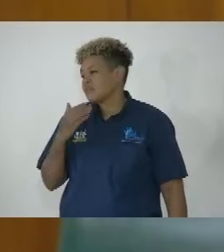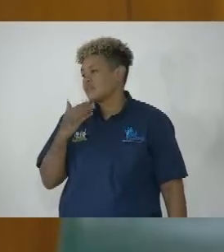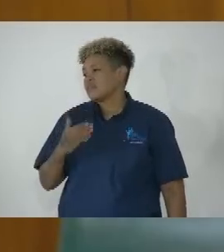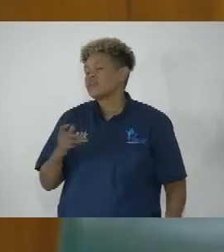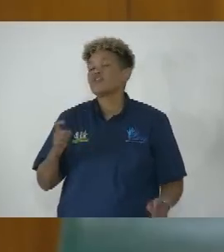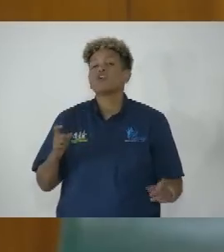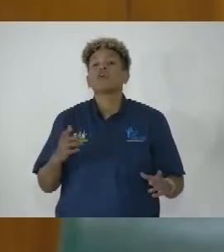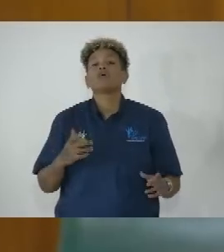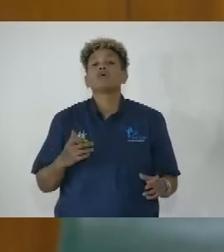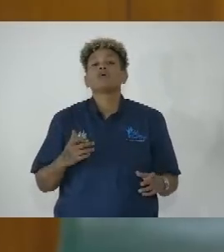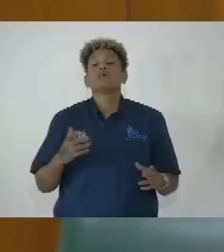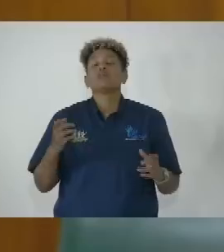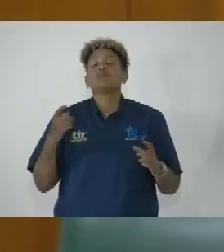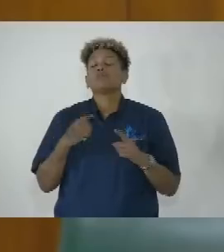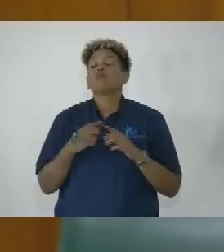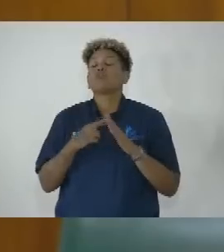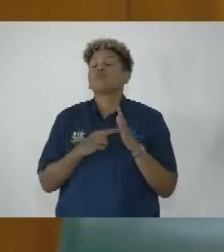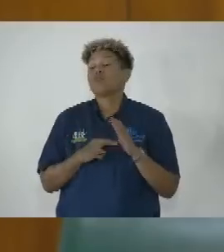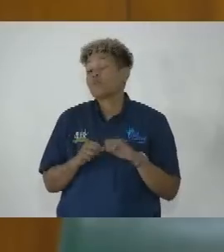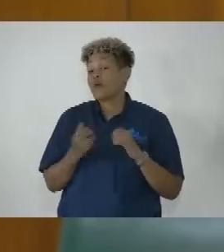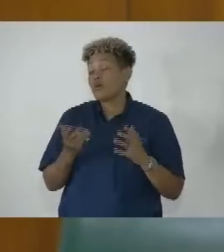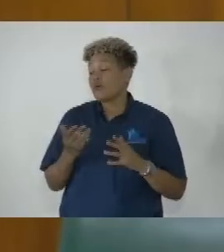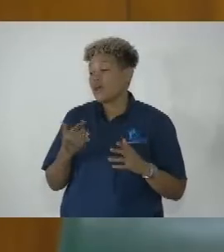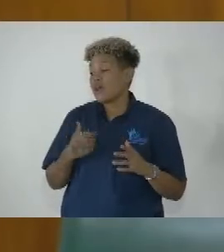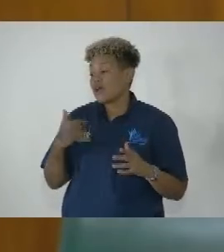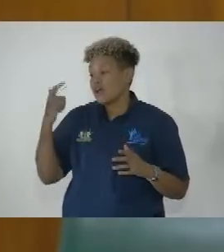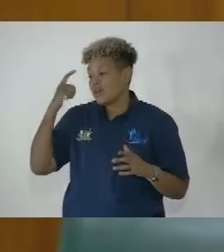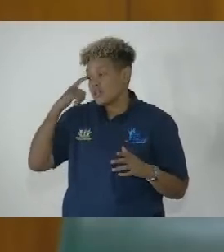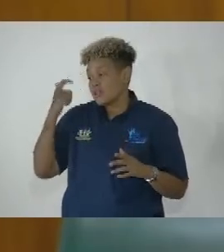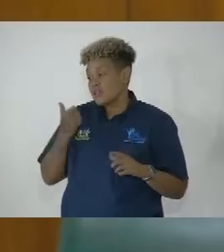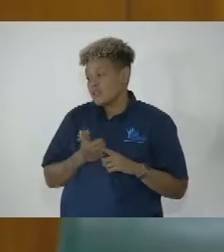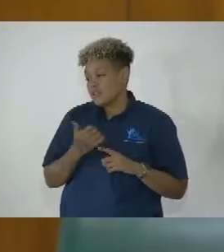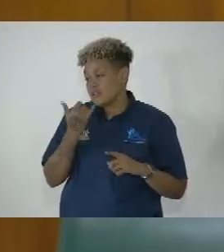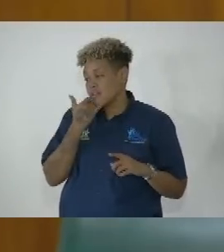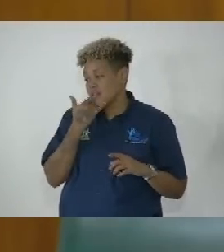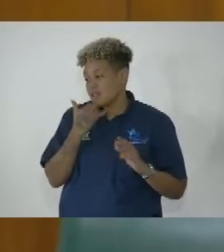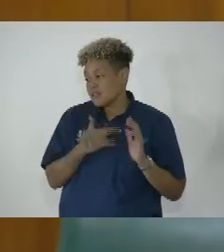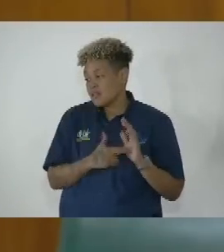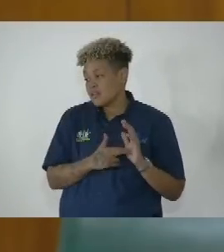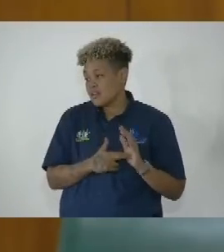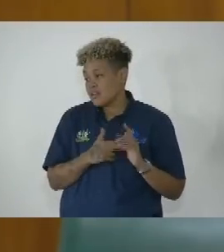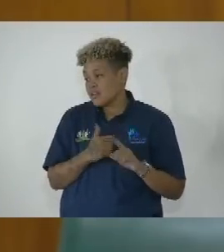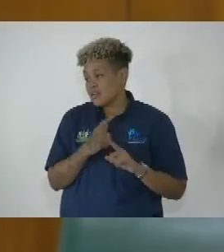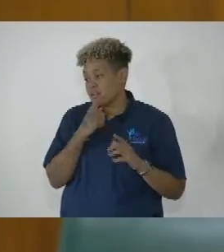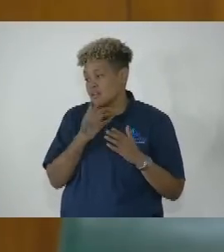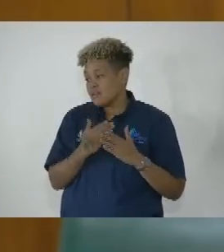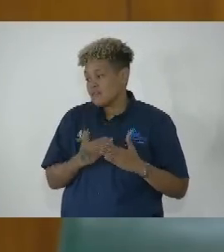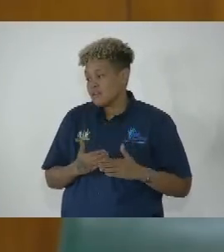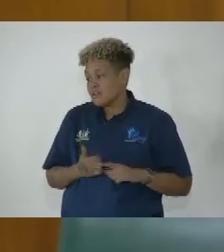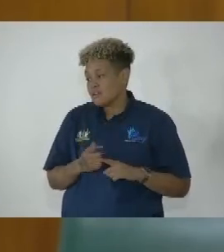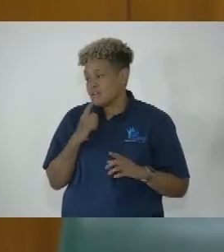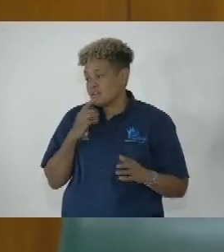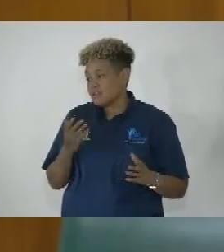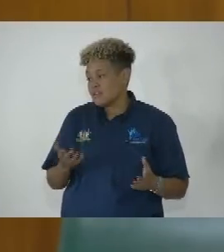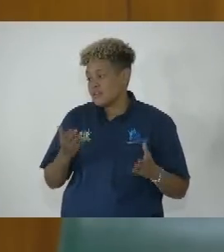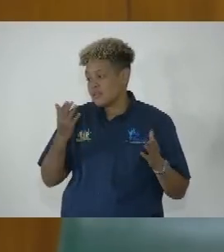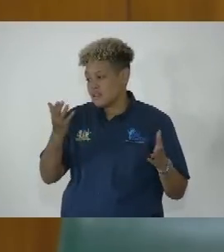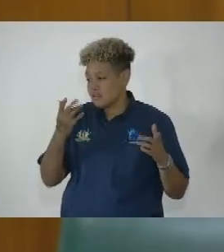just wanted the point of order being, I think, misrepresentation of the facts that is being